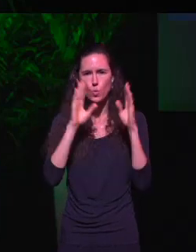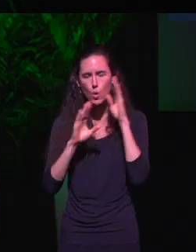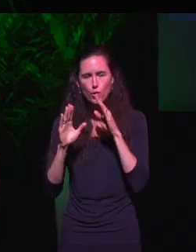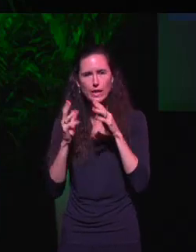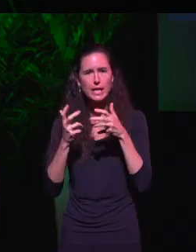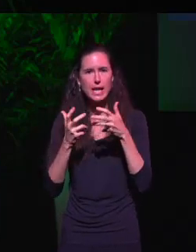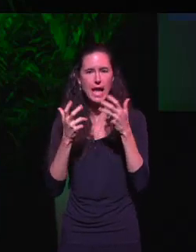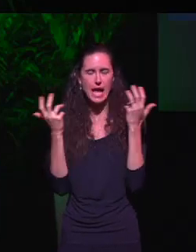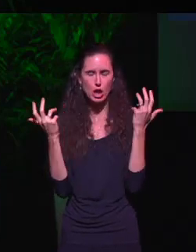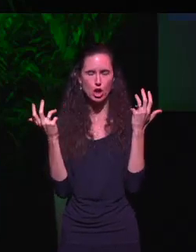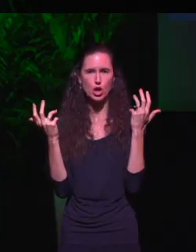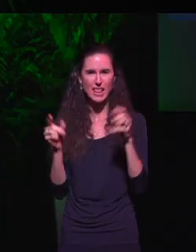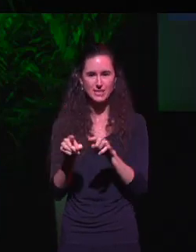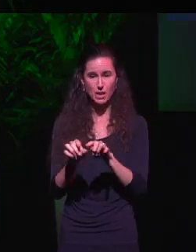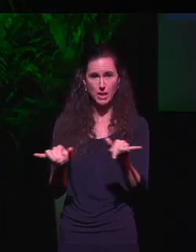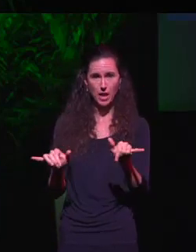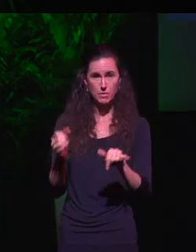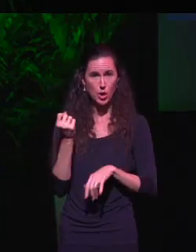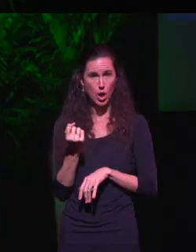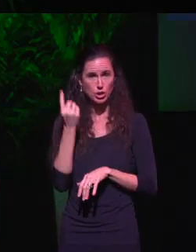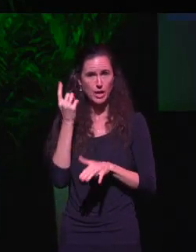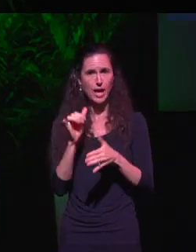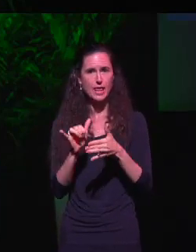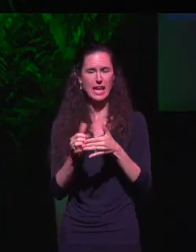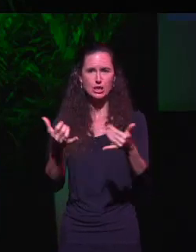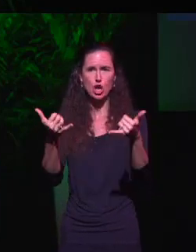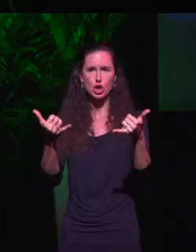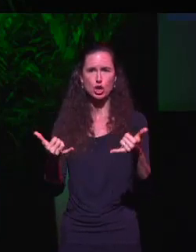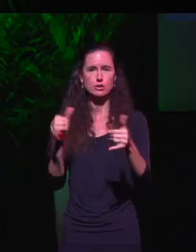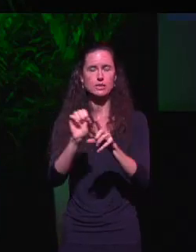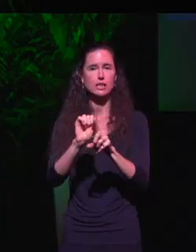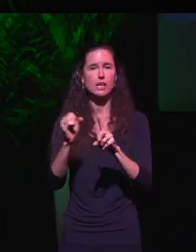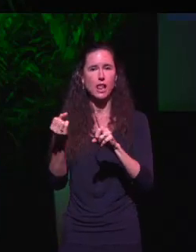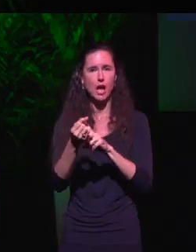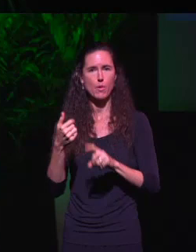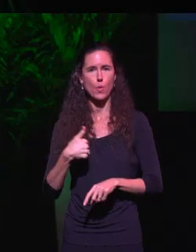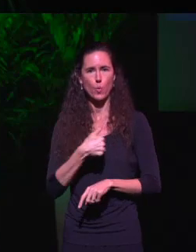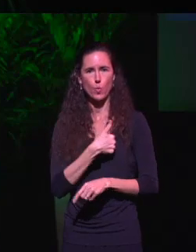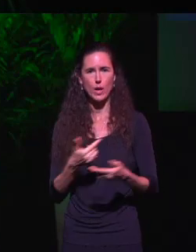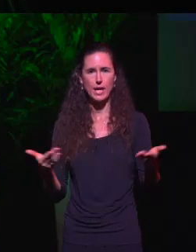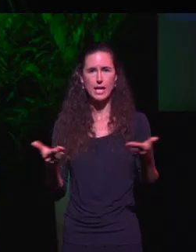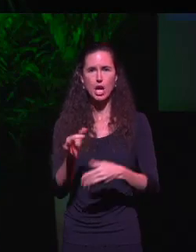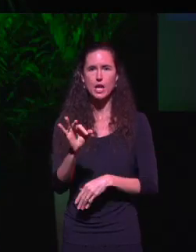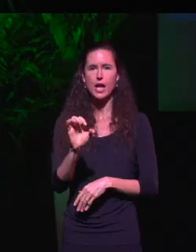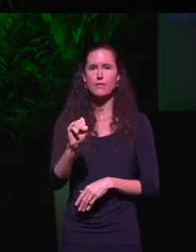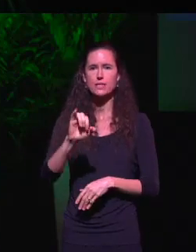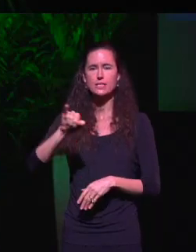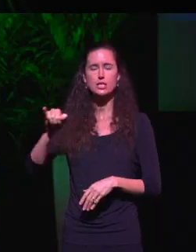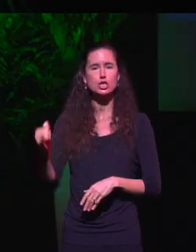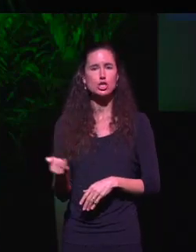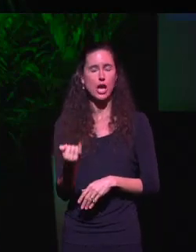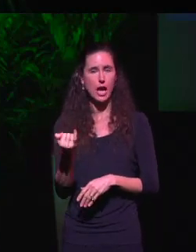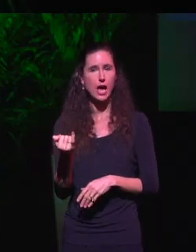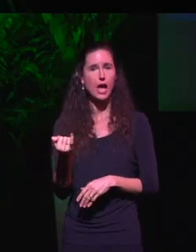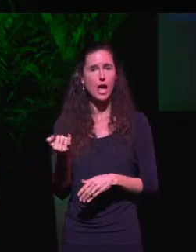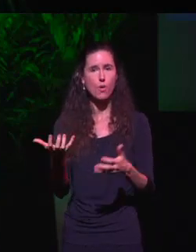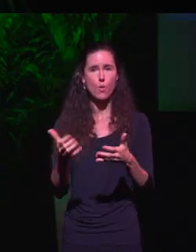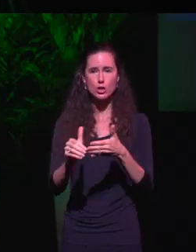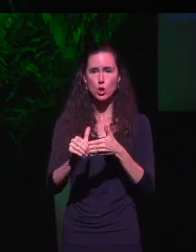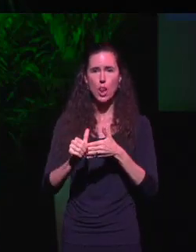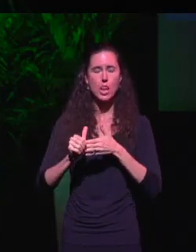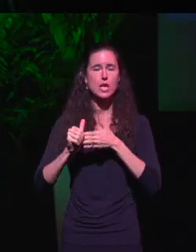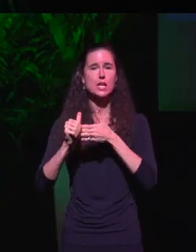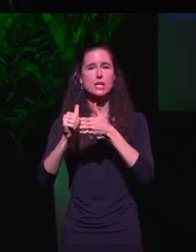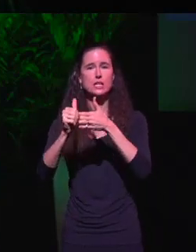anger." Understanding that this is our current climate, we at FSCJ are positioned to lead the